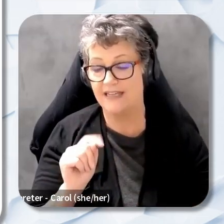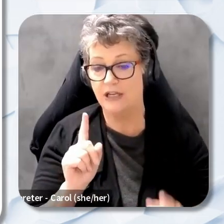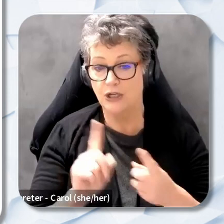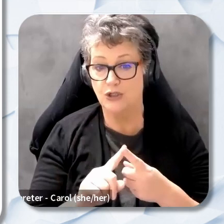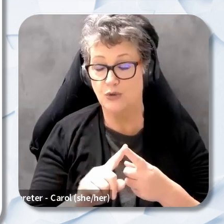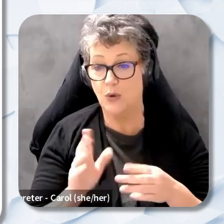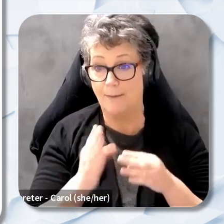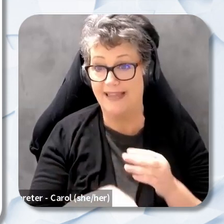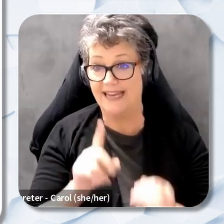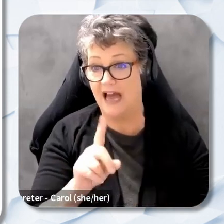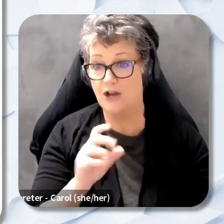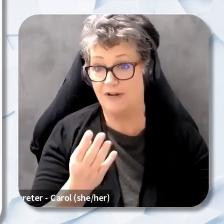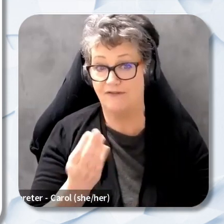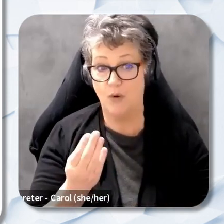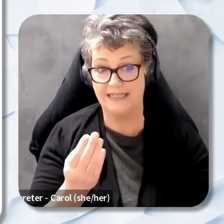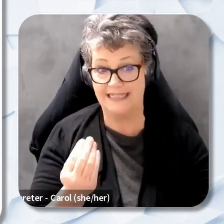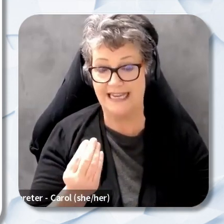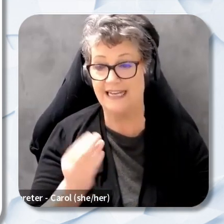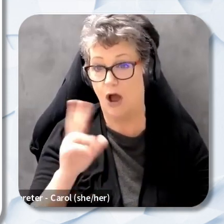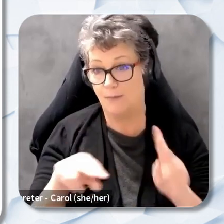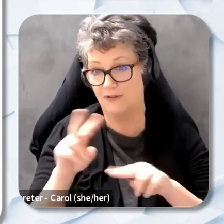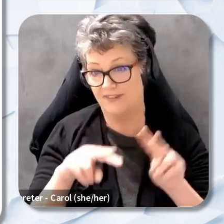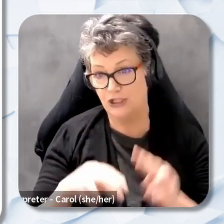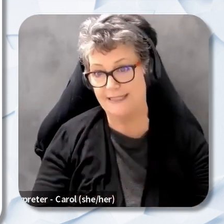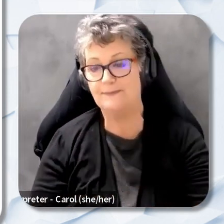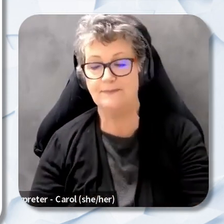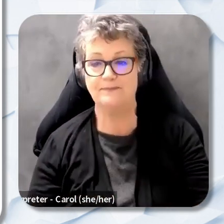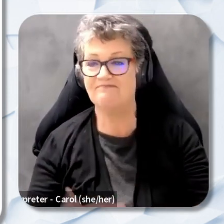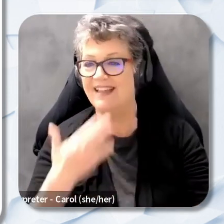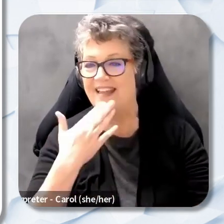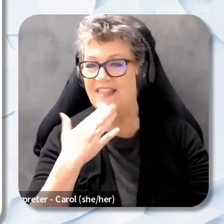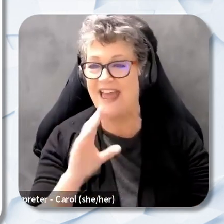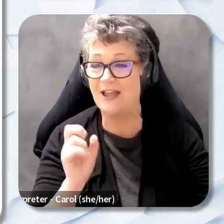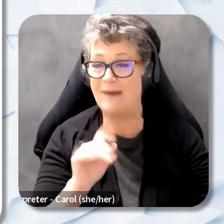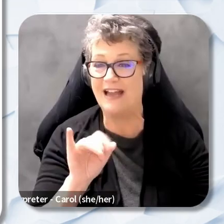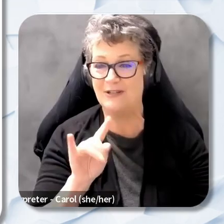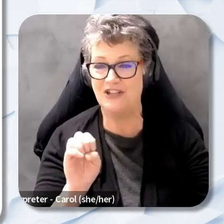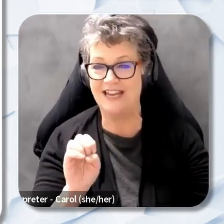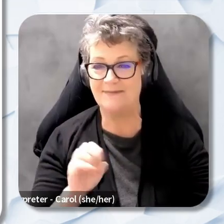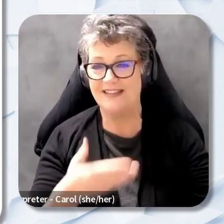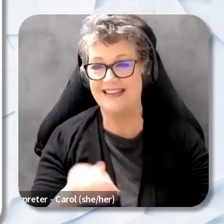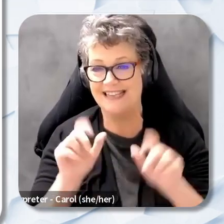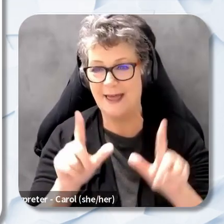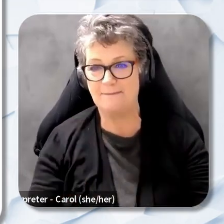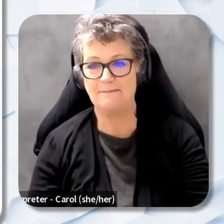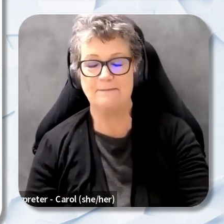complete 114 observations. Thank you. Back to you, Jade. Next slide.